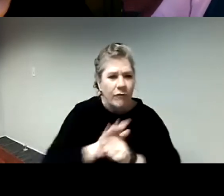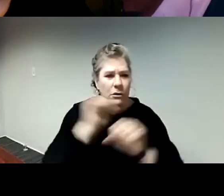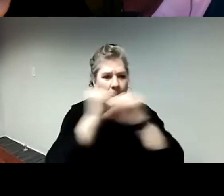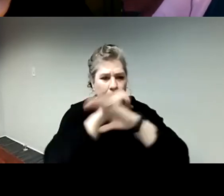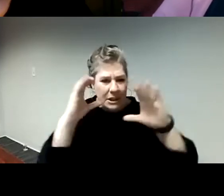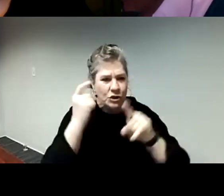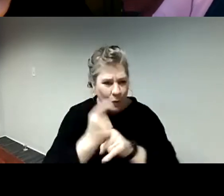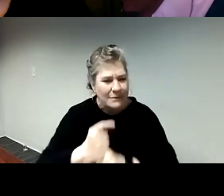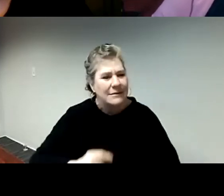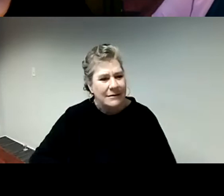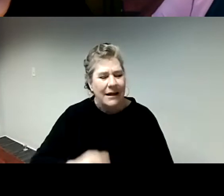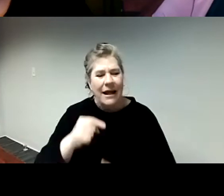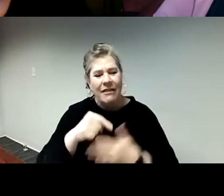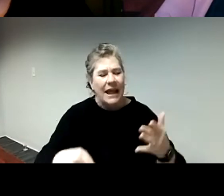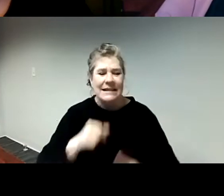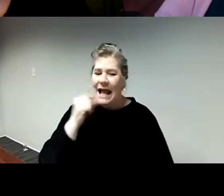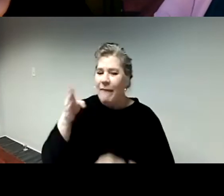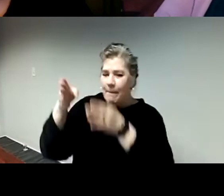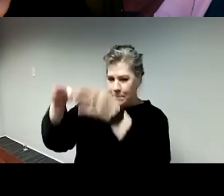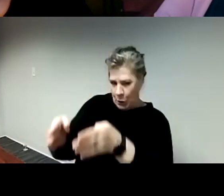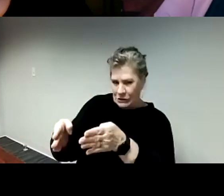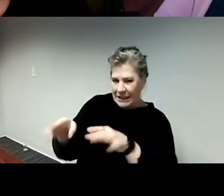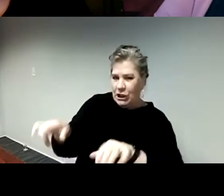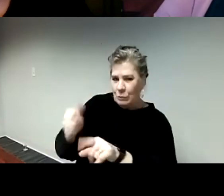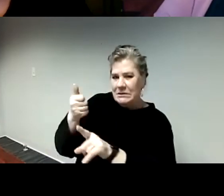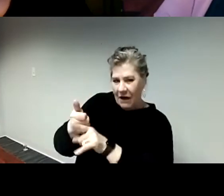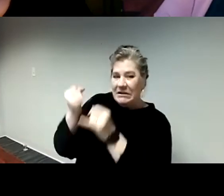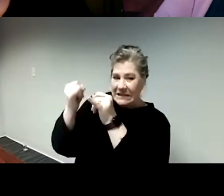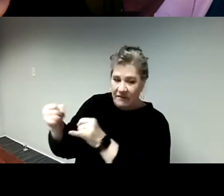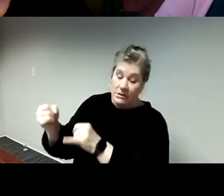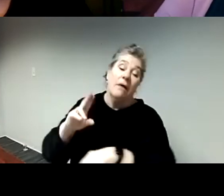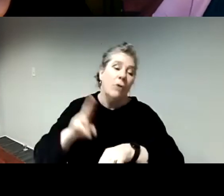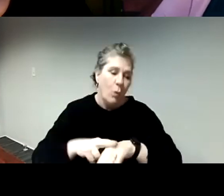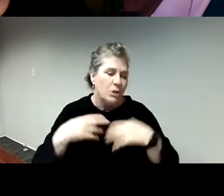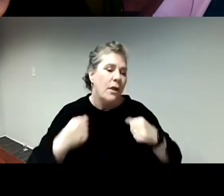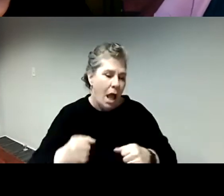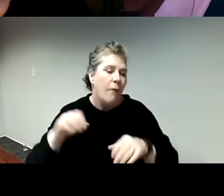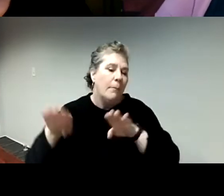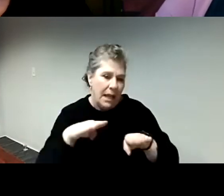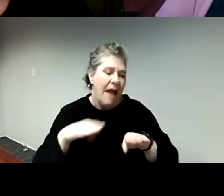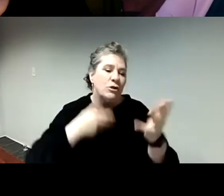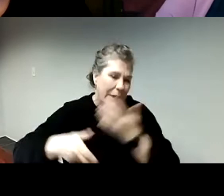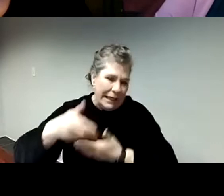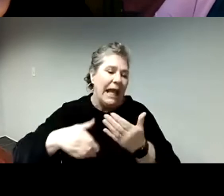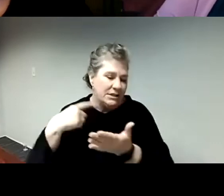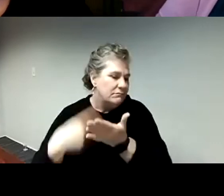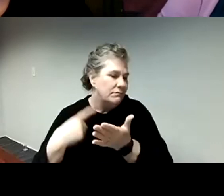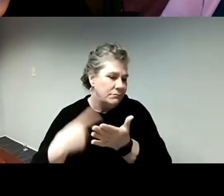are the things that not just this person can do as an individual. Of course, there are health promoting behaviors we can engage in if we choose to do